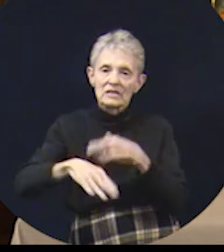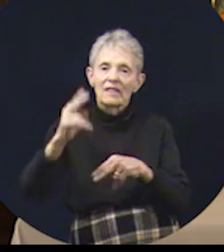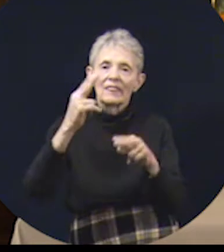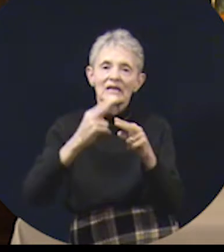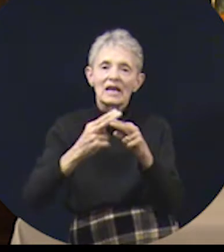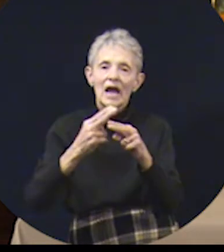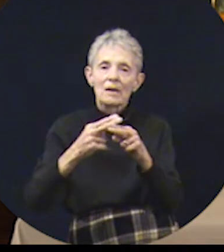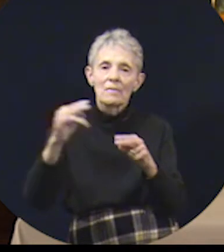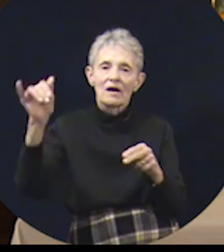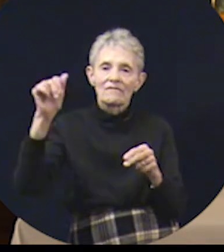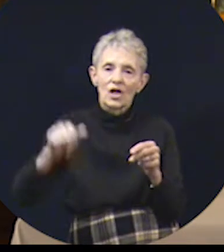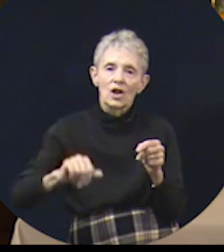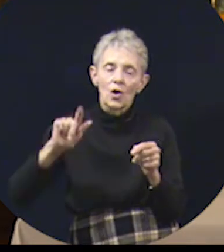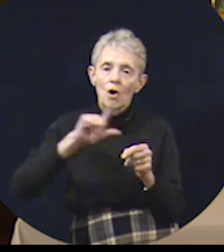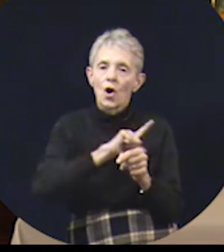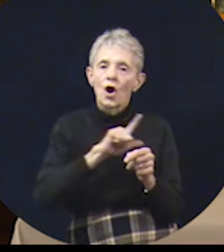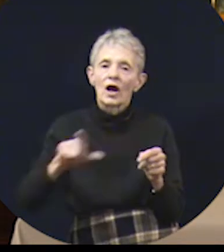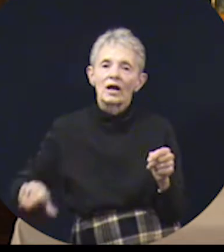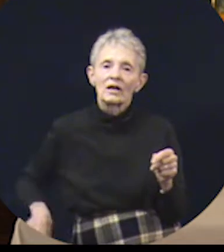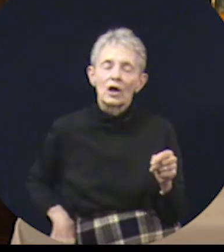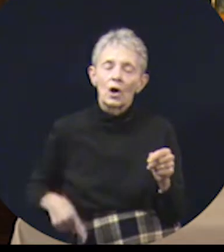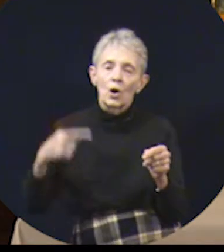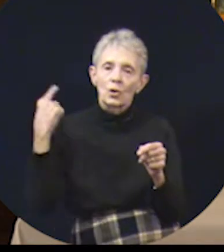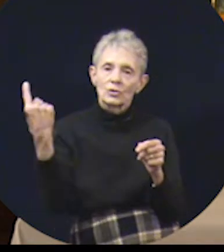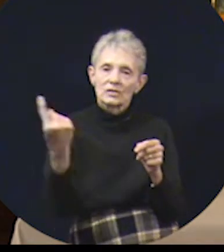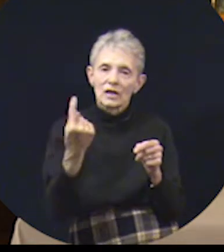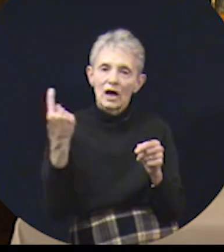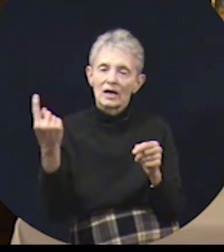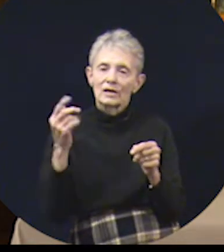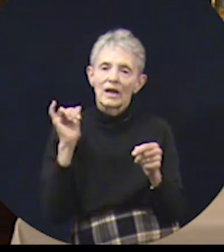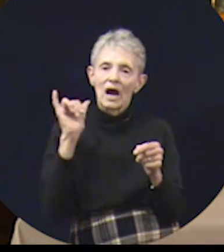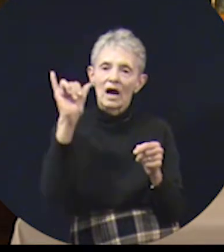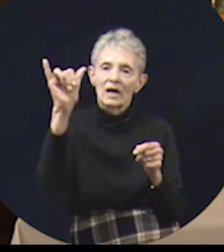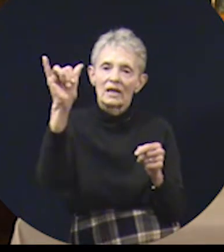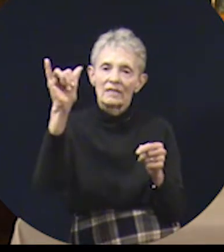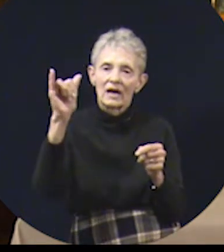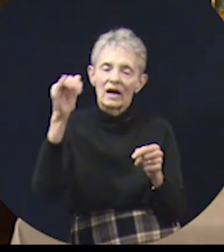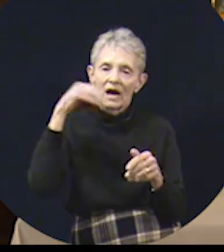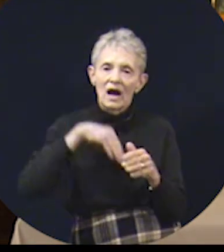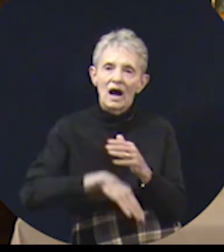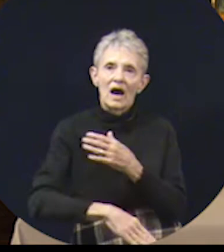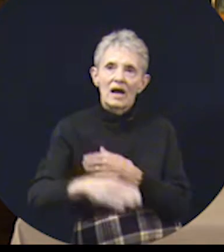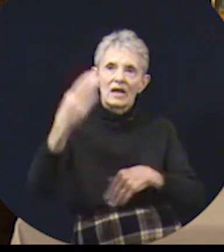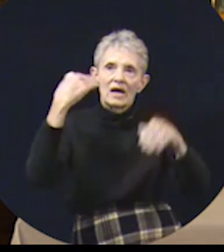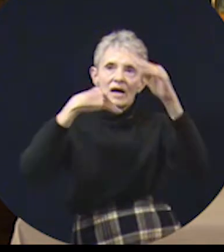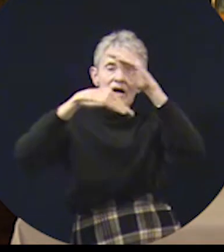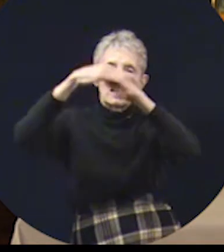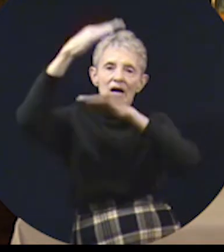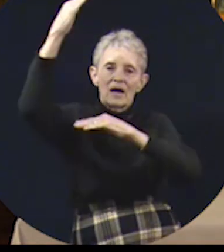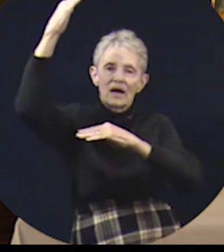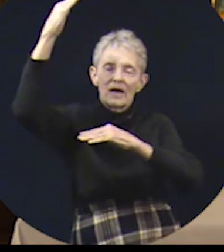comes in the name of the Lord. Hosanna in the